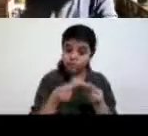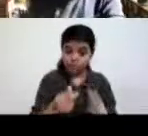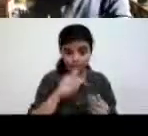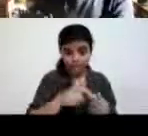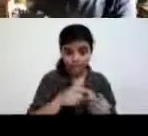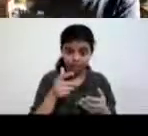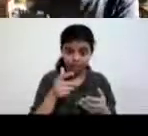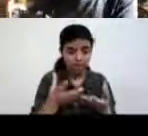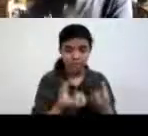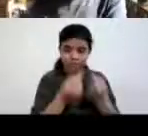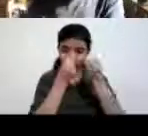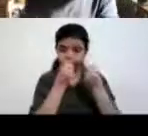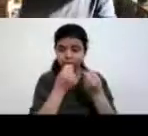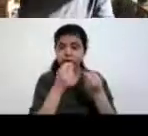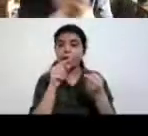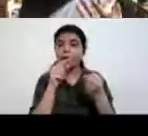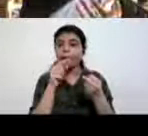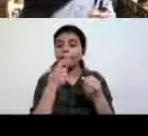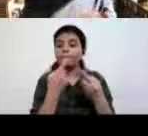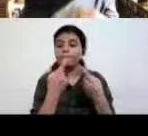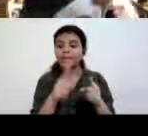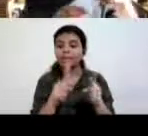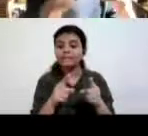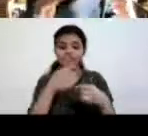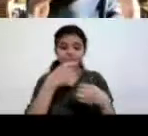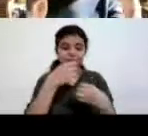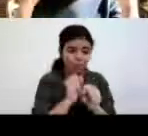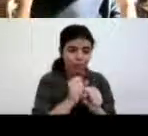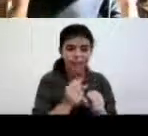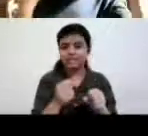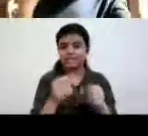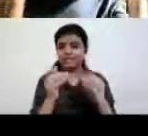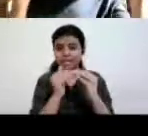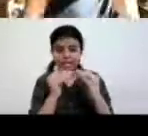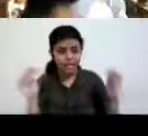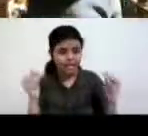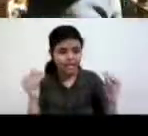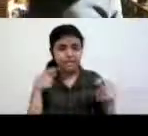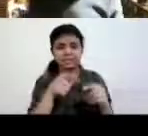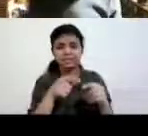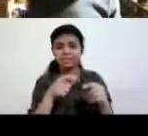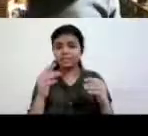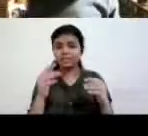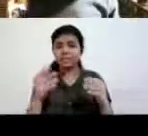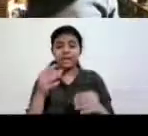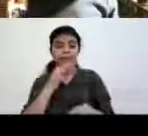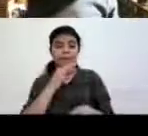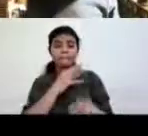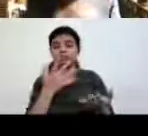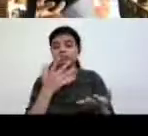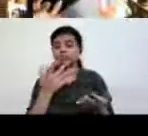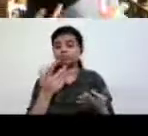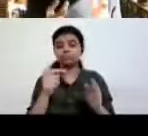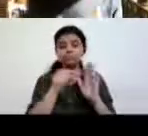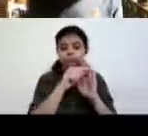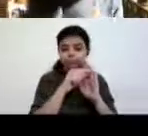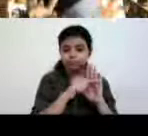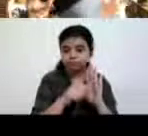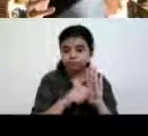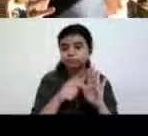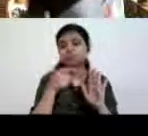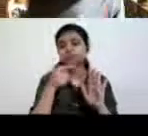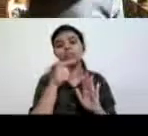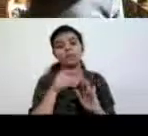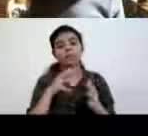here are rather creating an equalization of disadvantages, but they do not